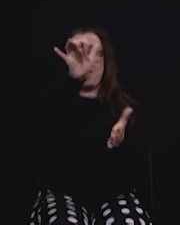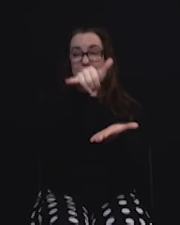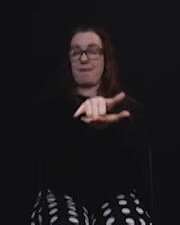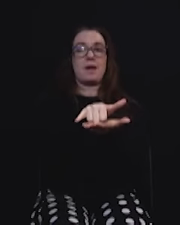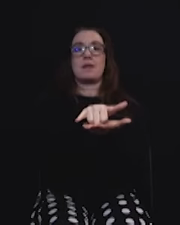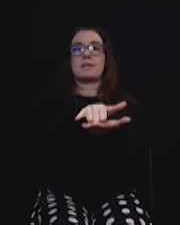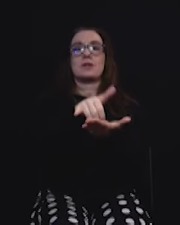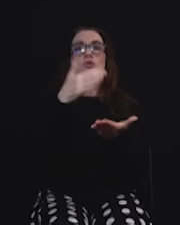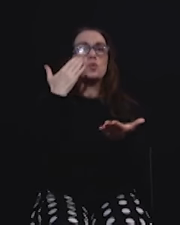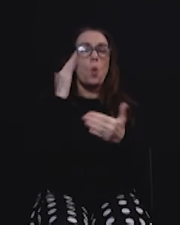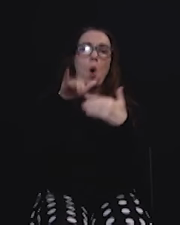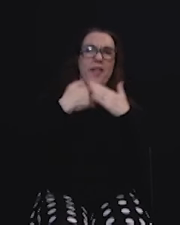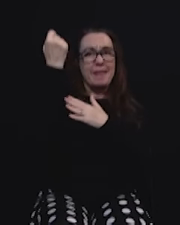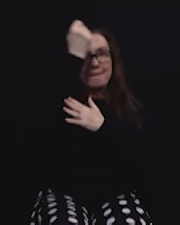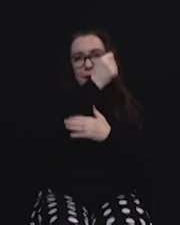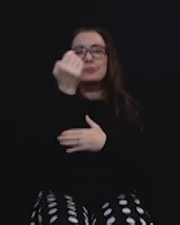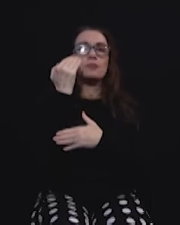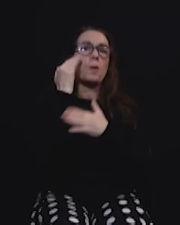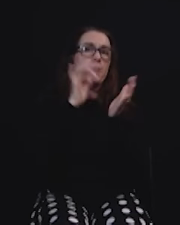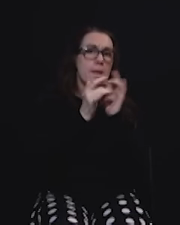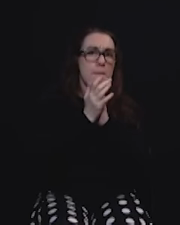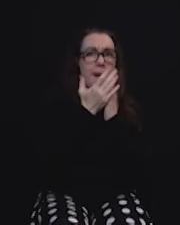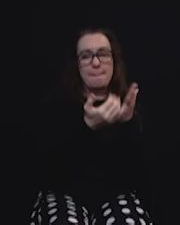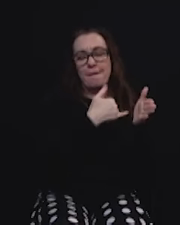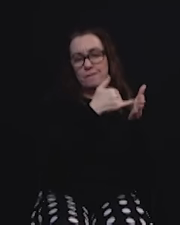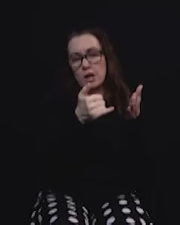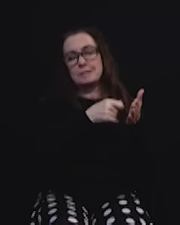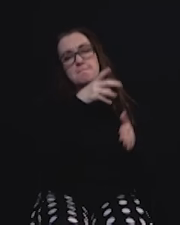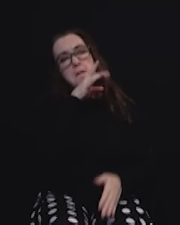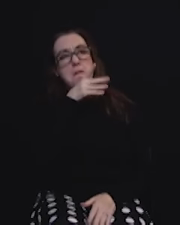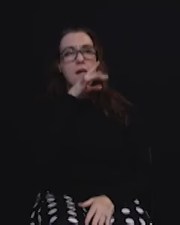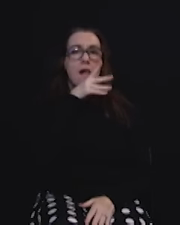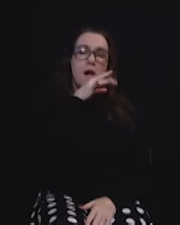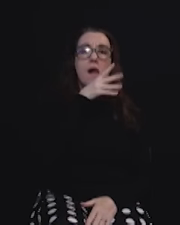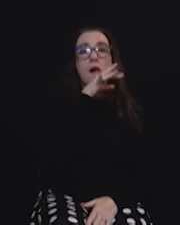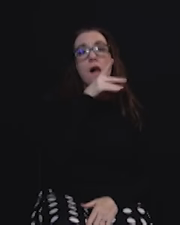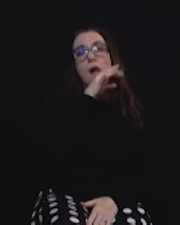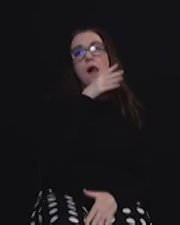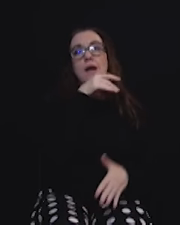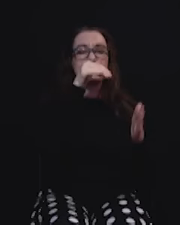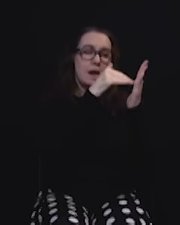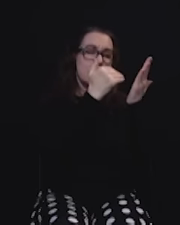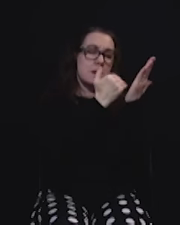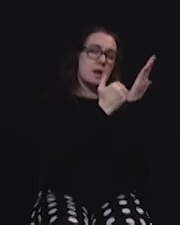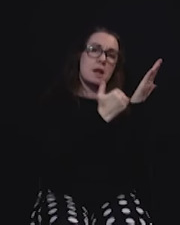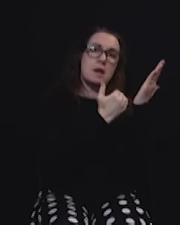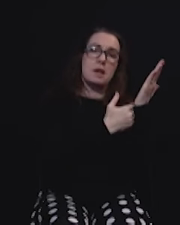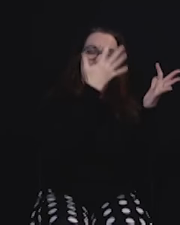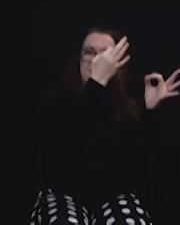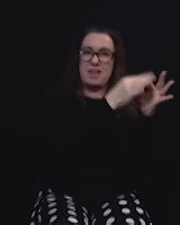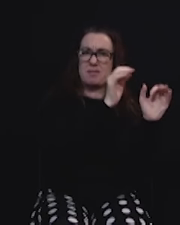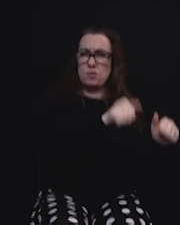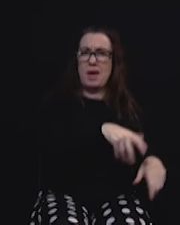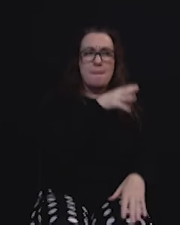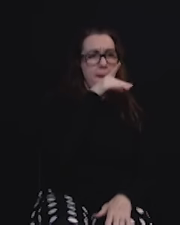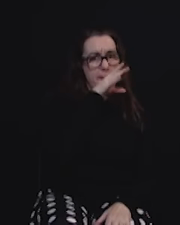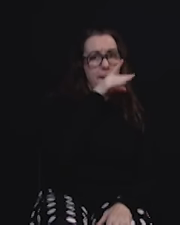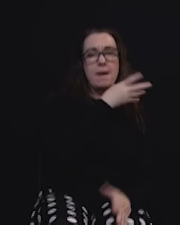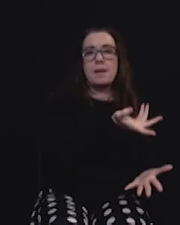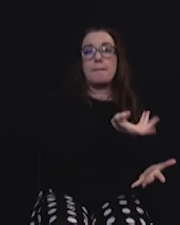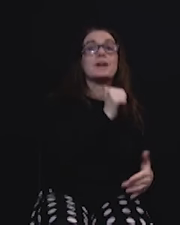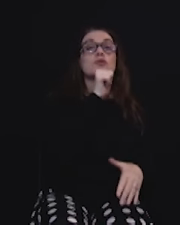know all the theology. You know the Bible verses. You can quote so many doctrines of the faith. But you do not